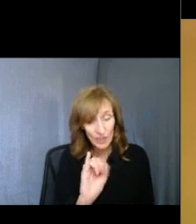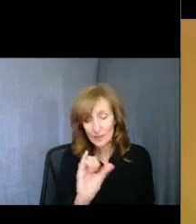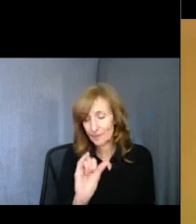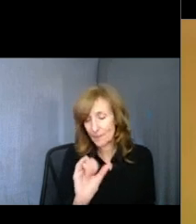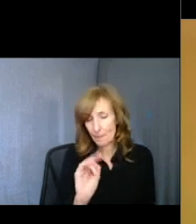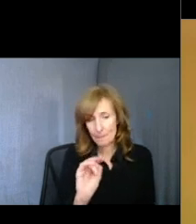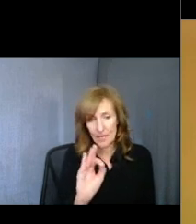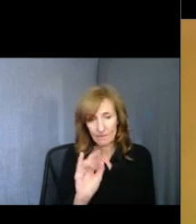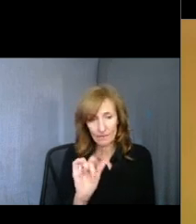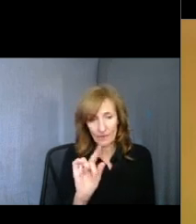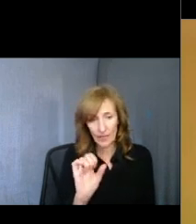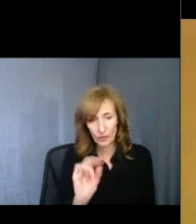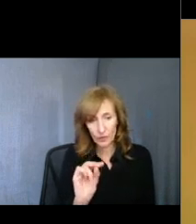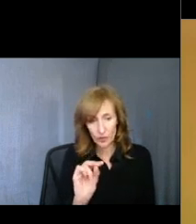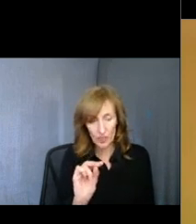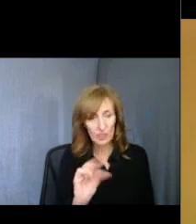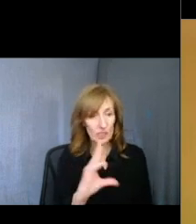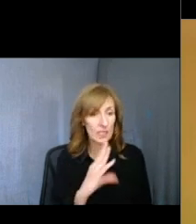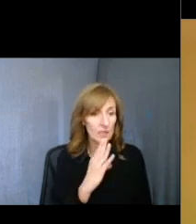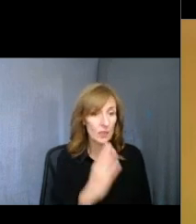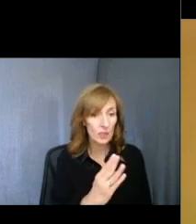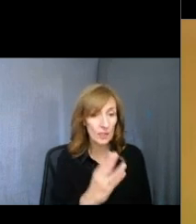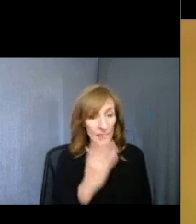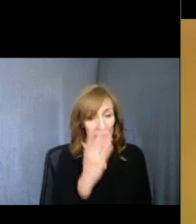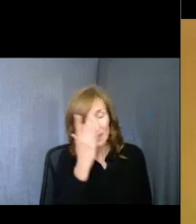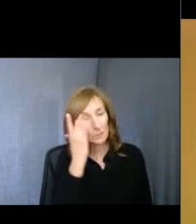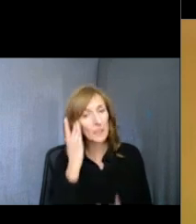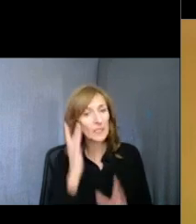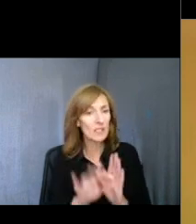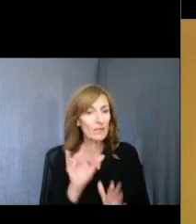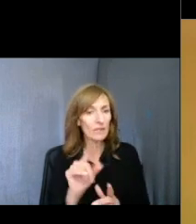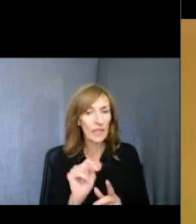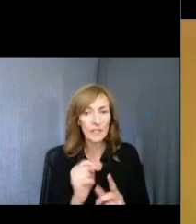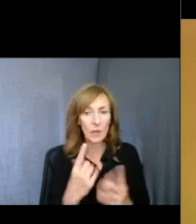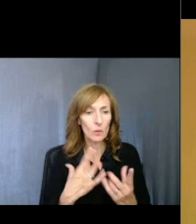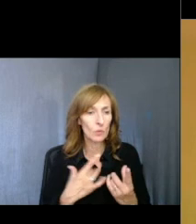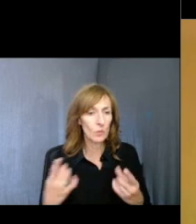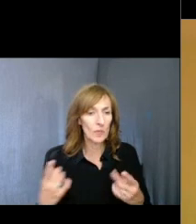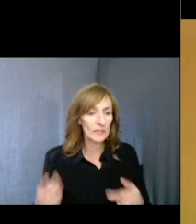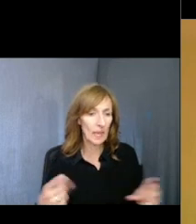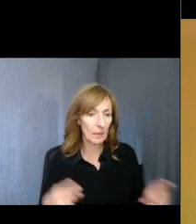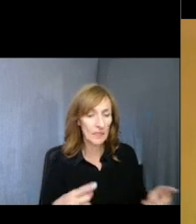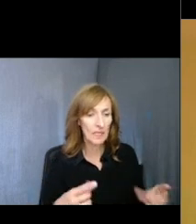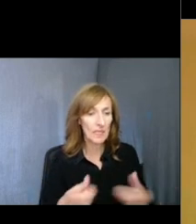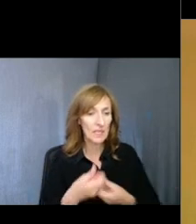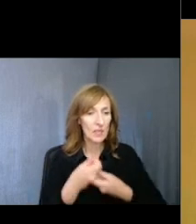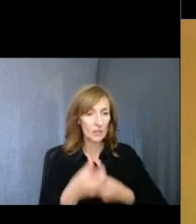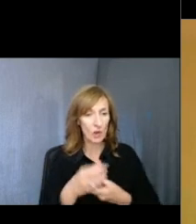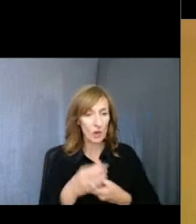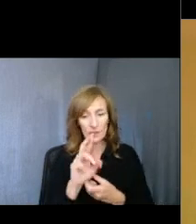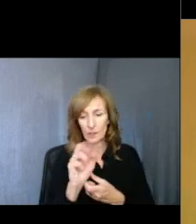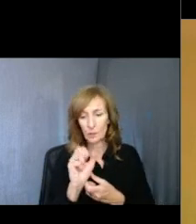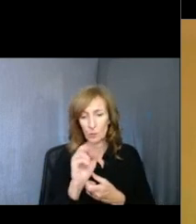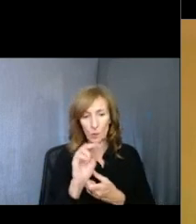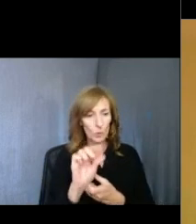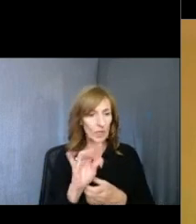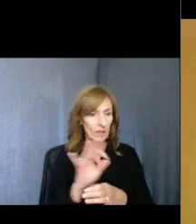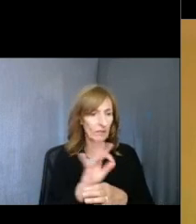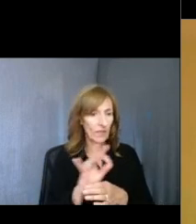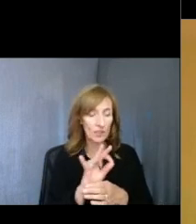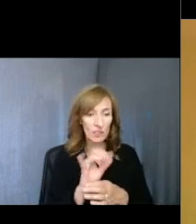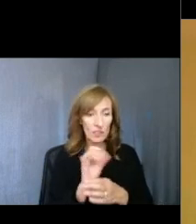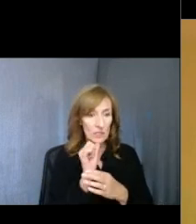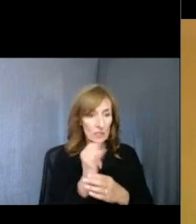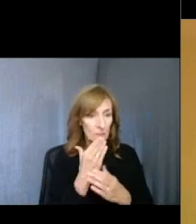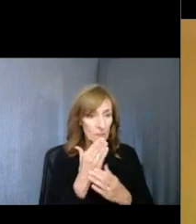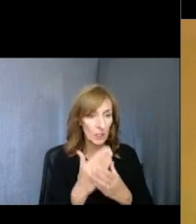out what is going on in the kidney that's causing renal function to not be great, because you're obviously going to treat